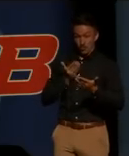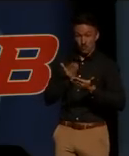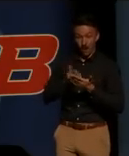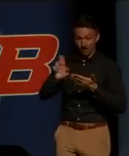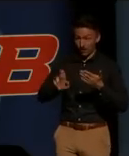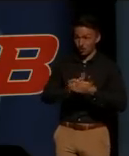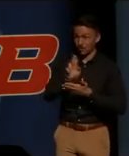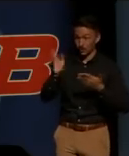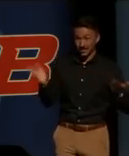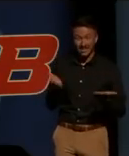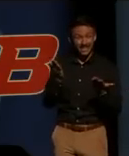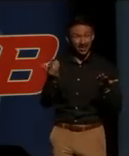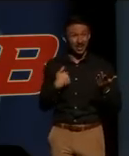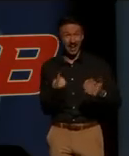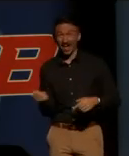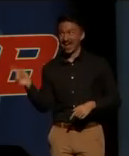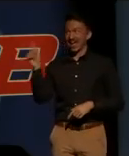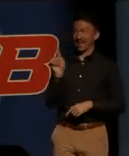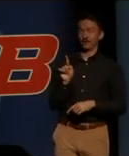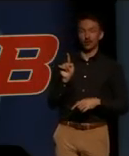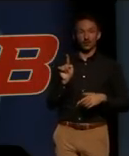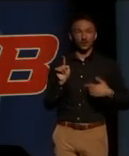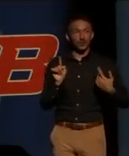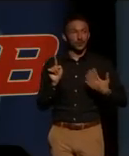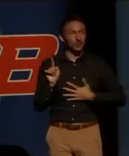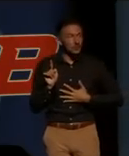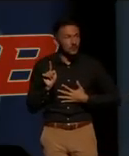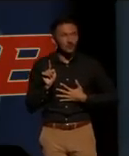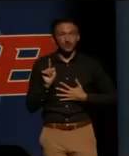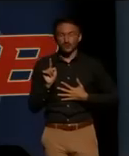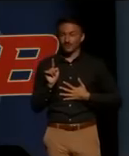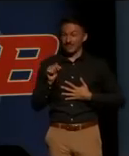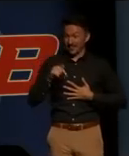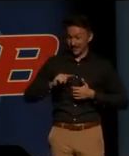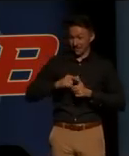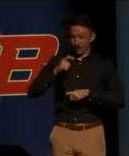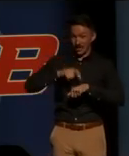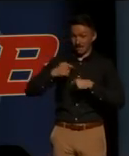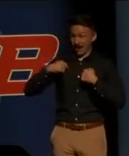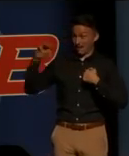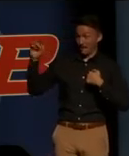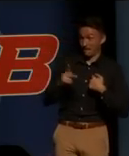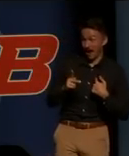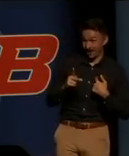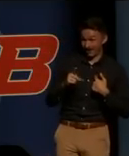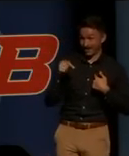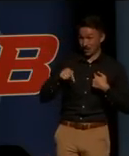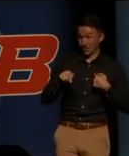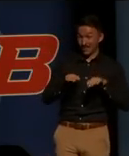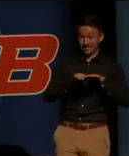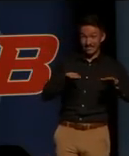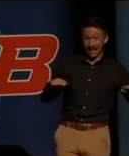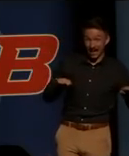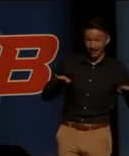stage, and this is the first time I've been able to return here for this event since then,